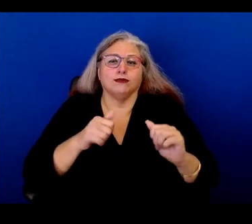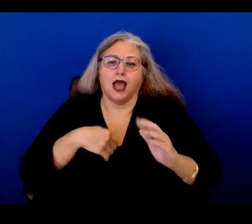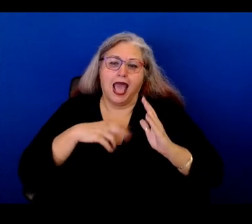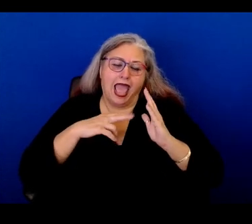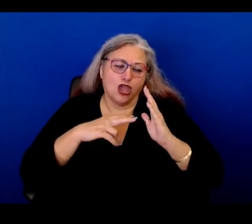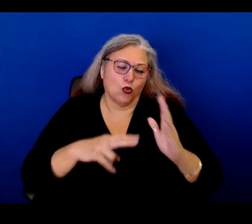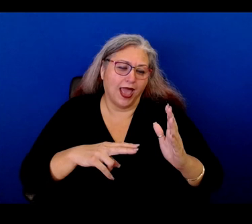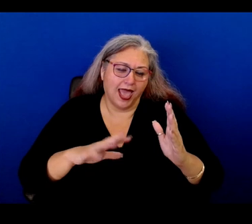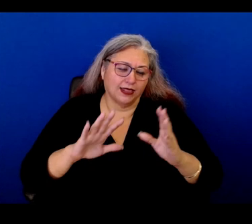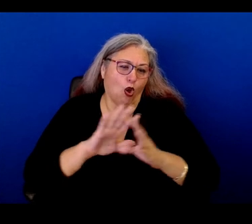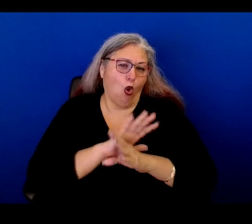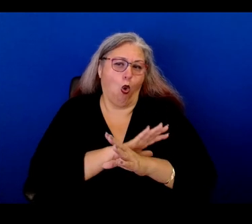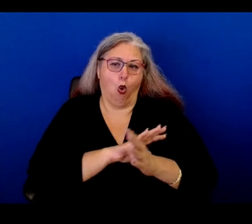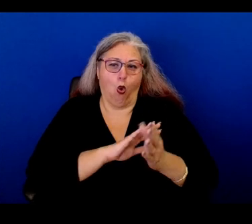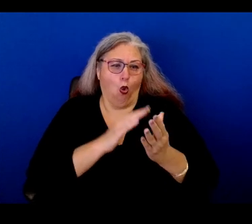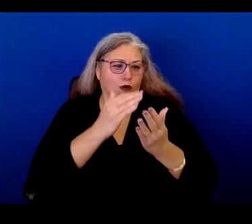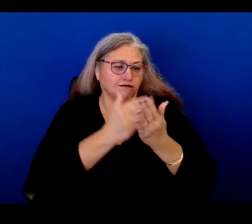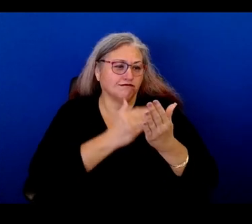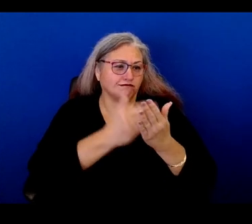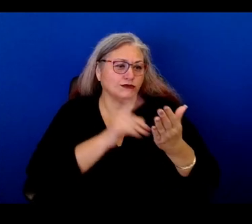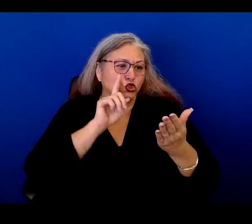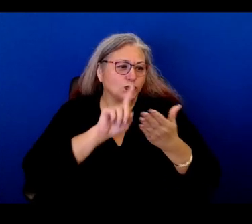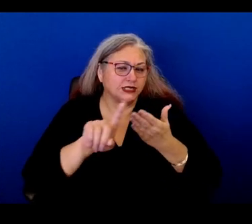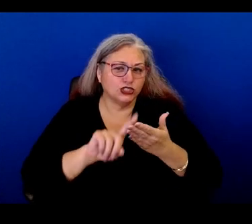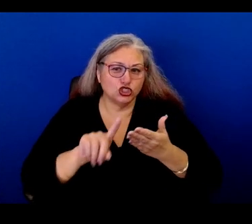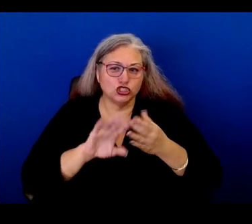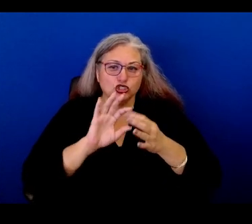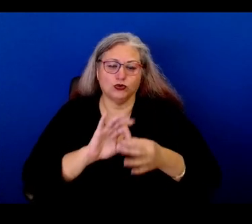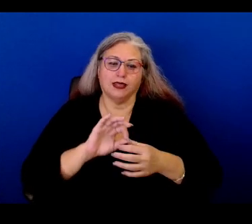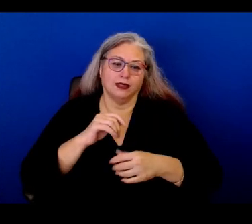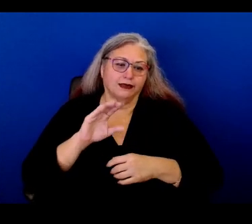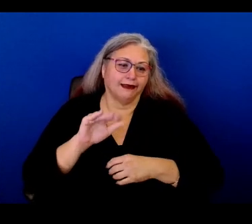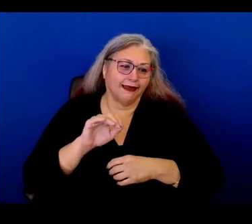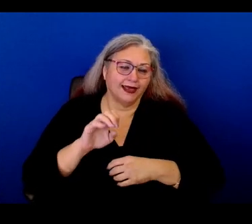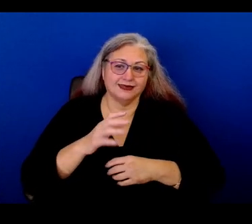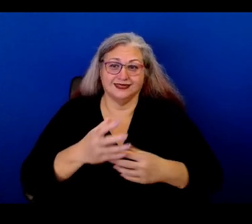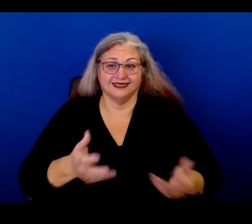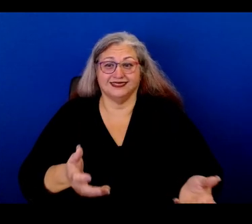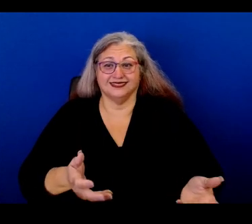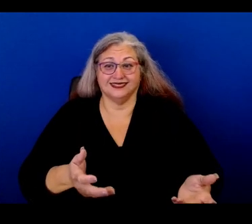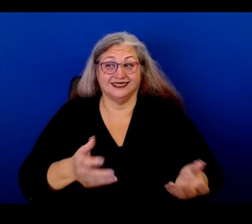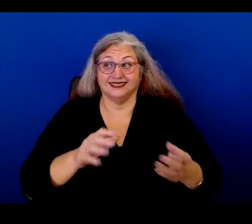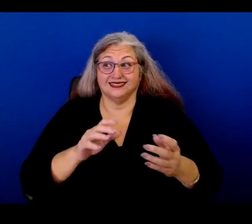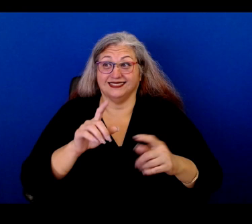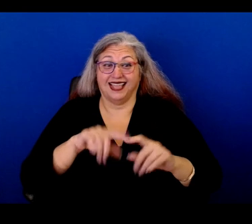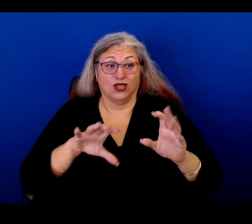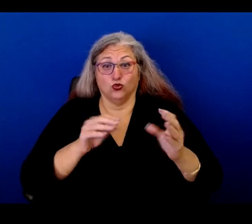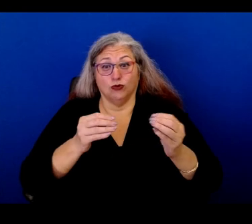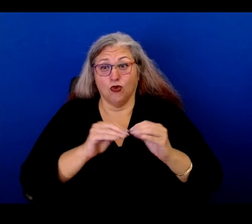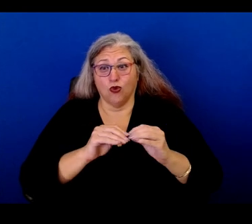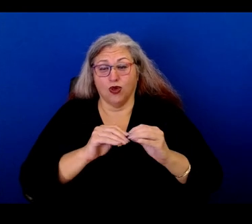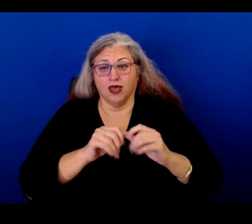the entirety of the research on your case. Like, there's nothing more we can